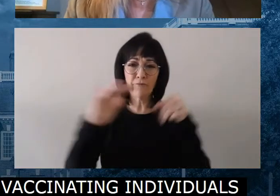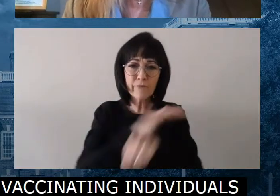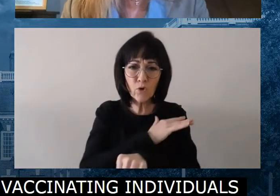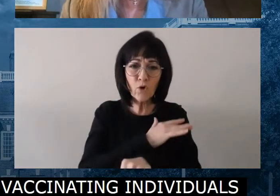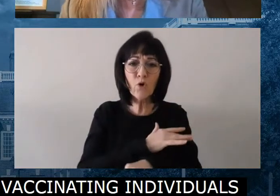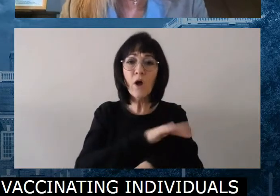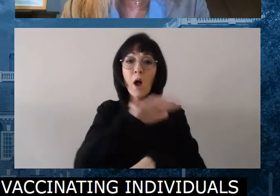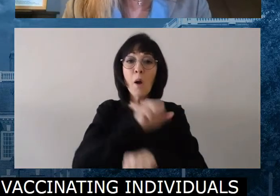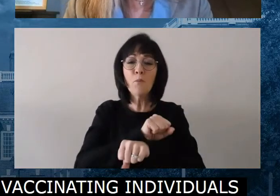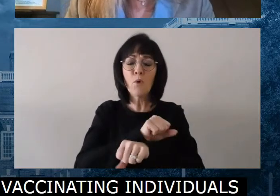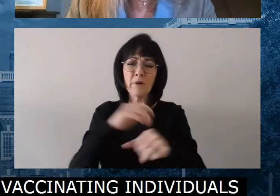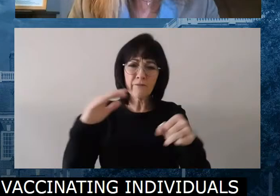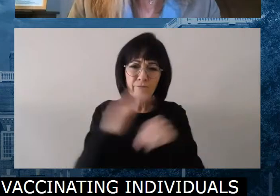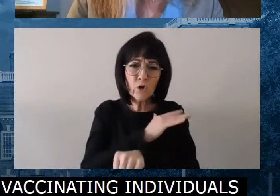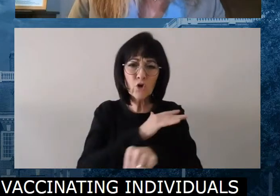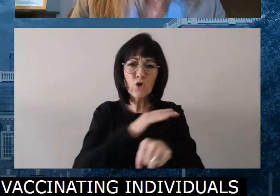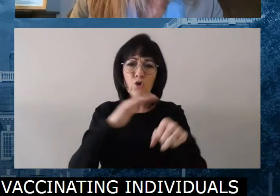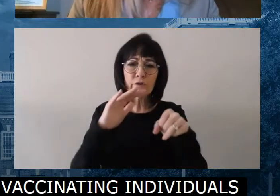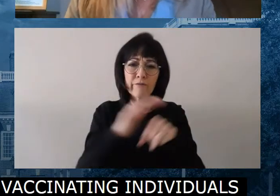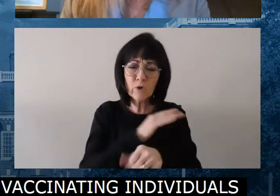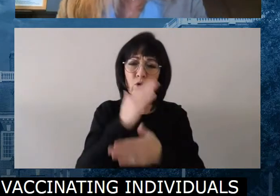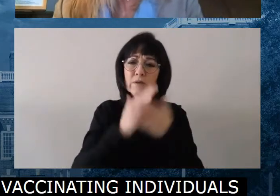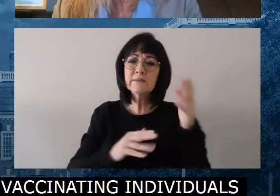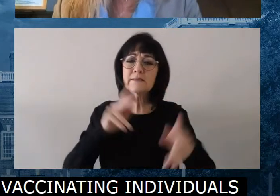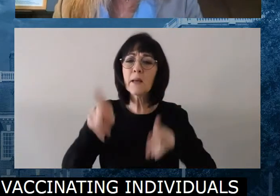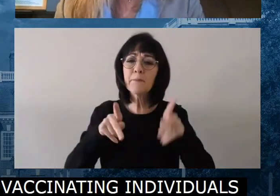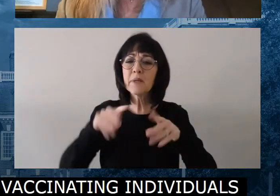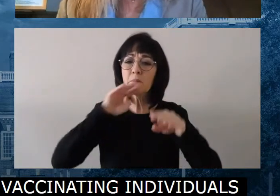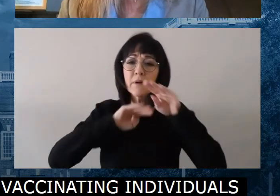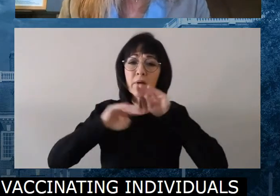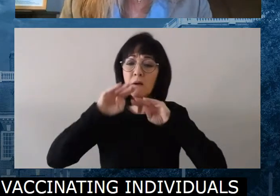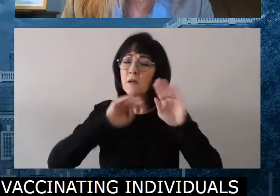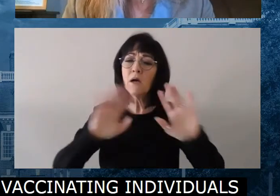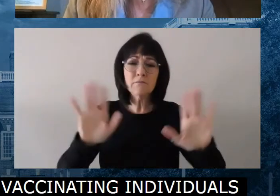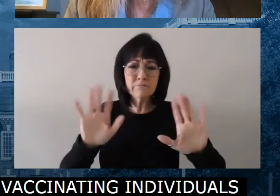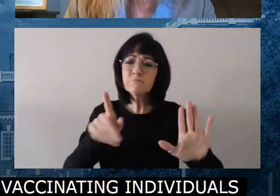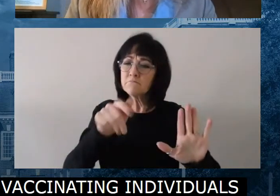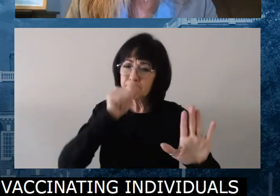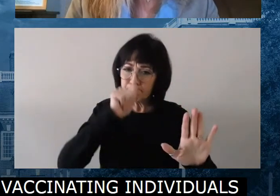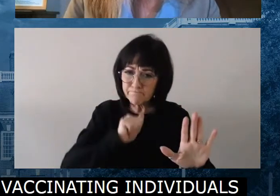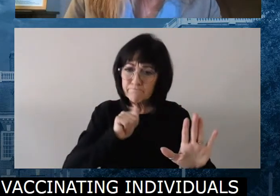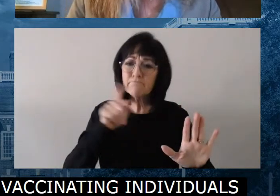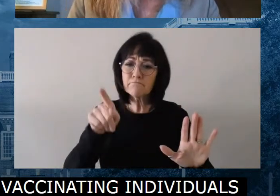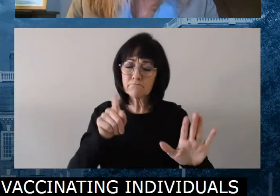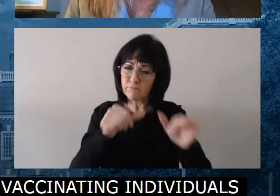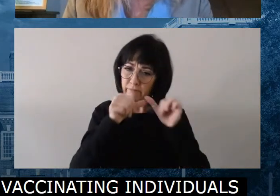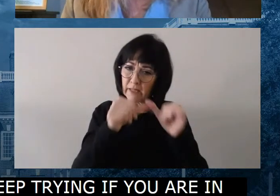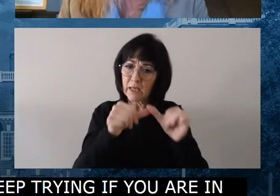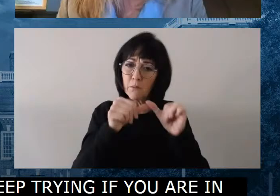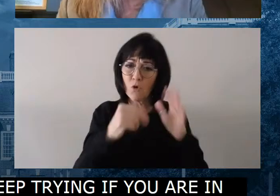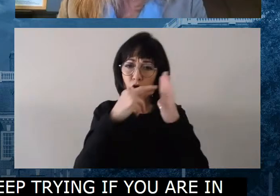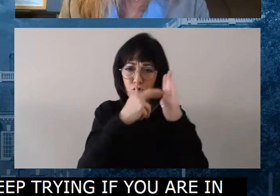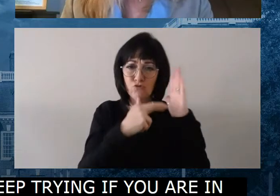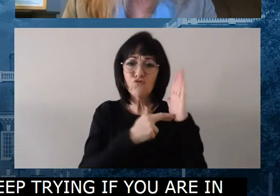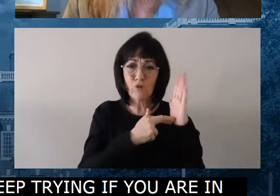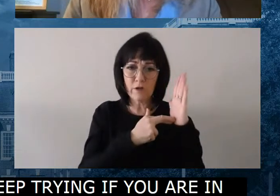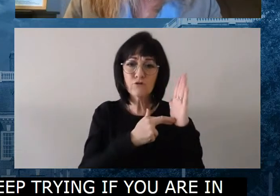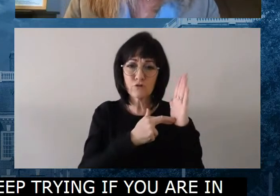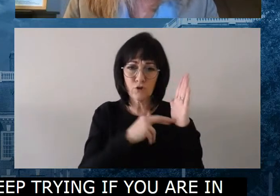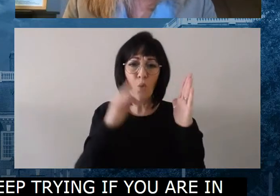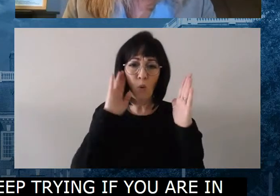that 50 and up category. But also for those who are age 50 and up, we have